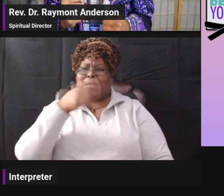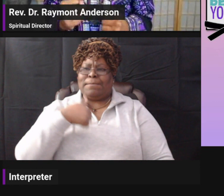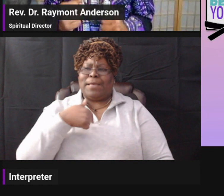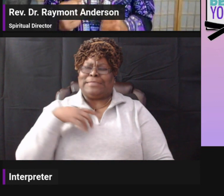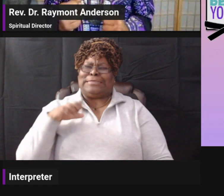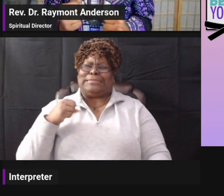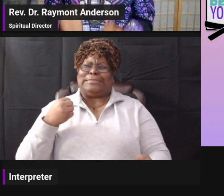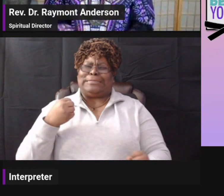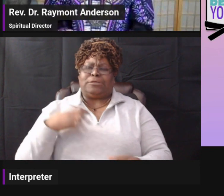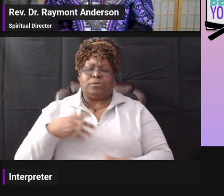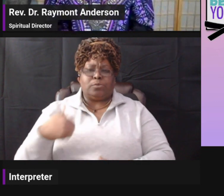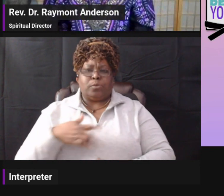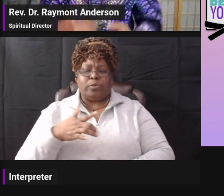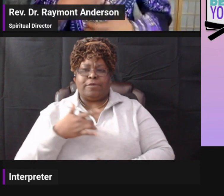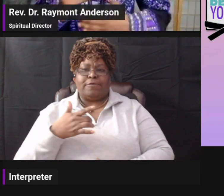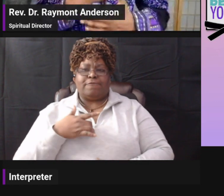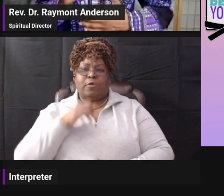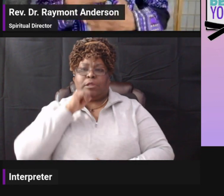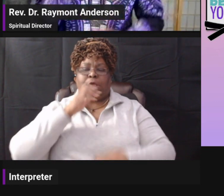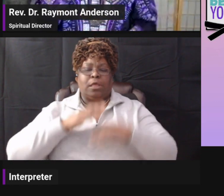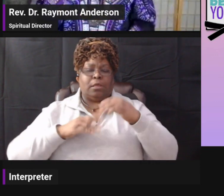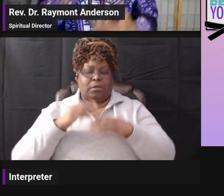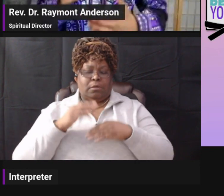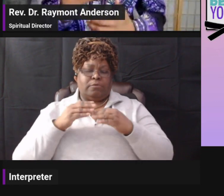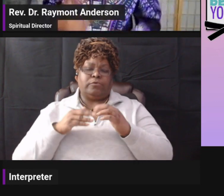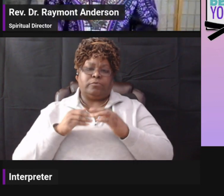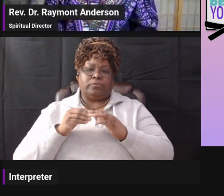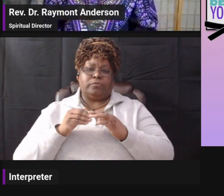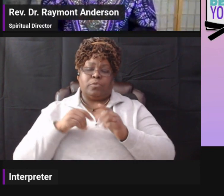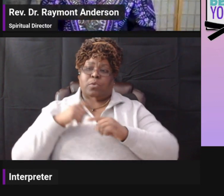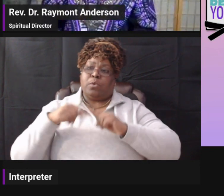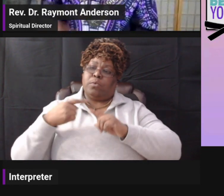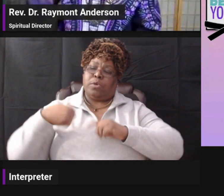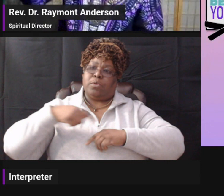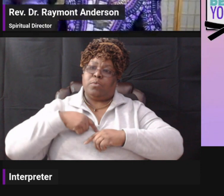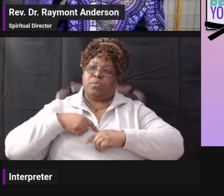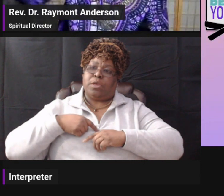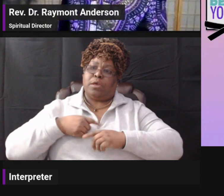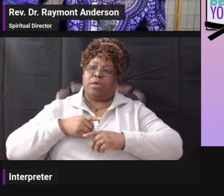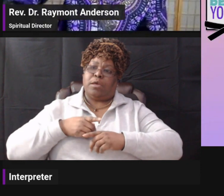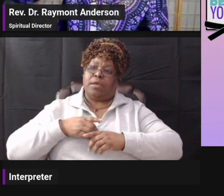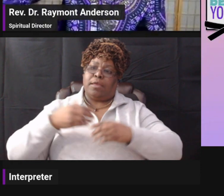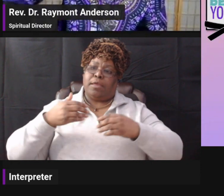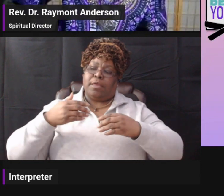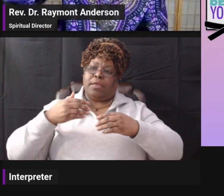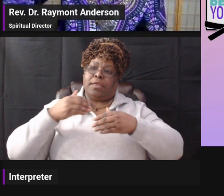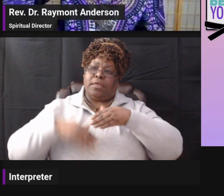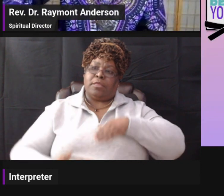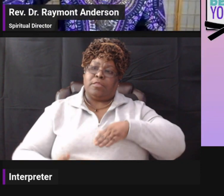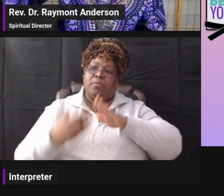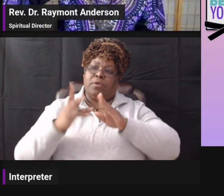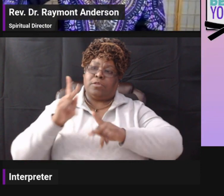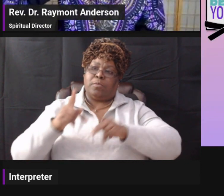But mom, I'm trying, we feel a certain discomfort when we are addressing people who